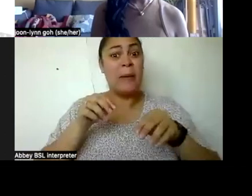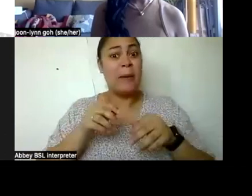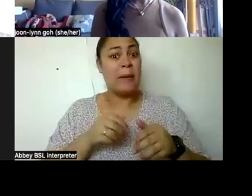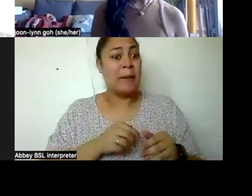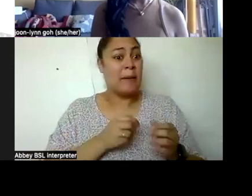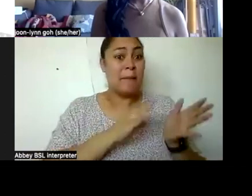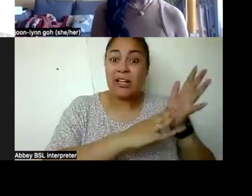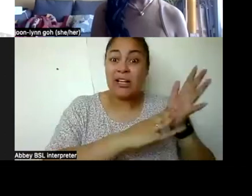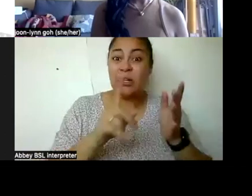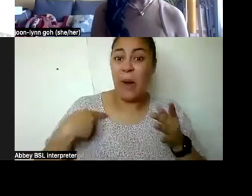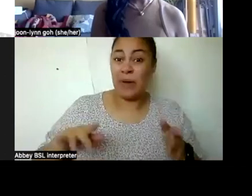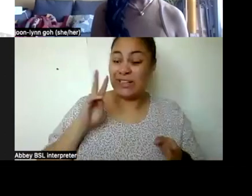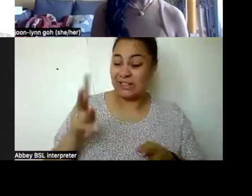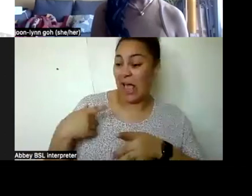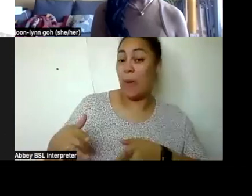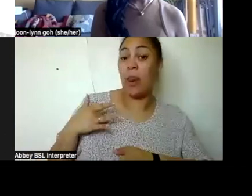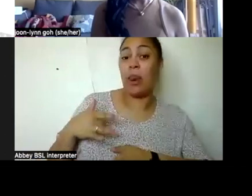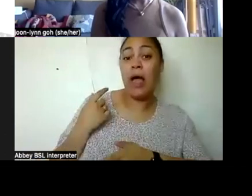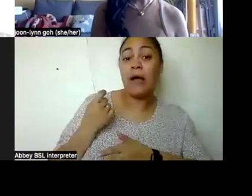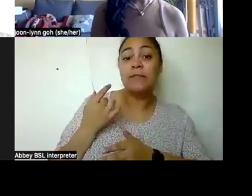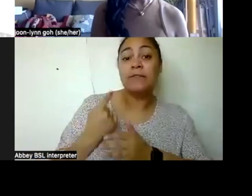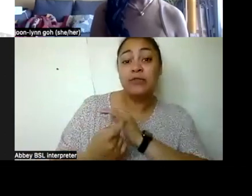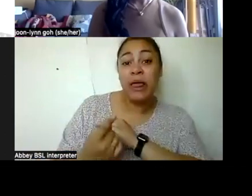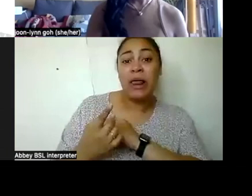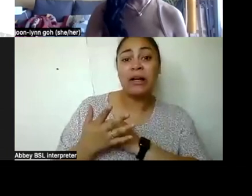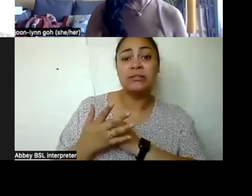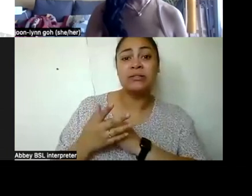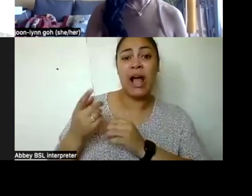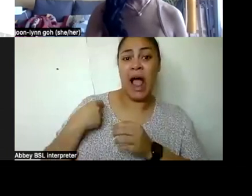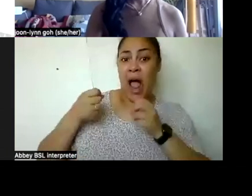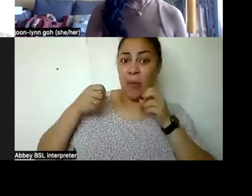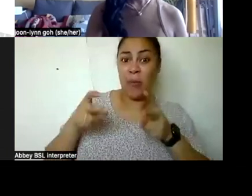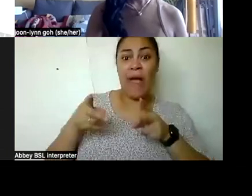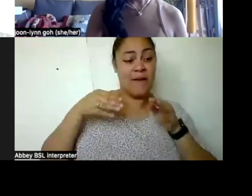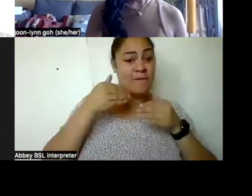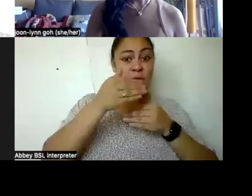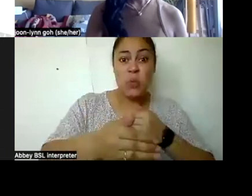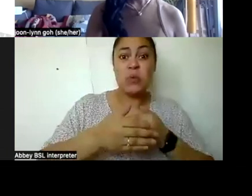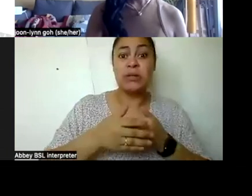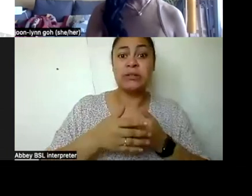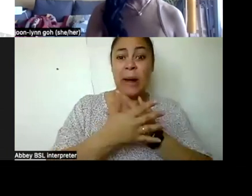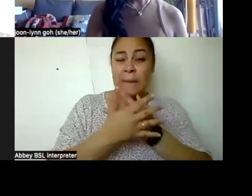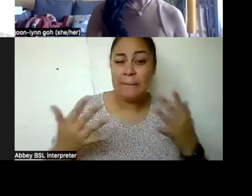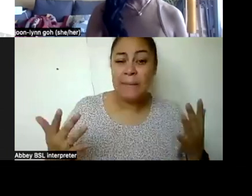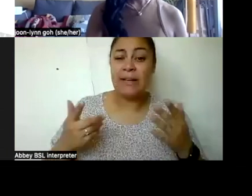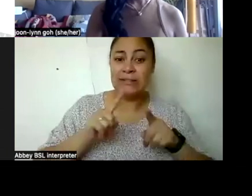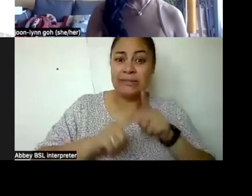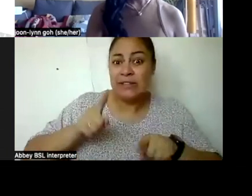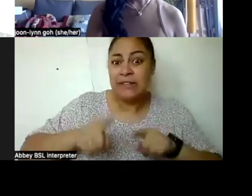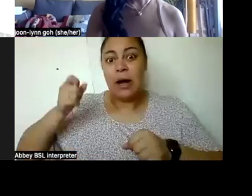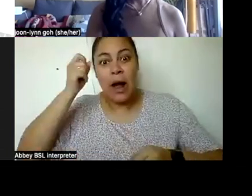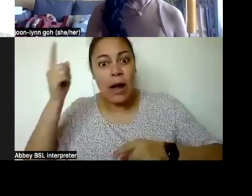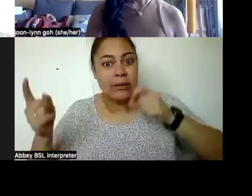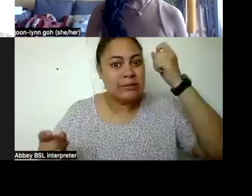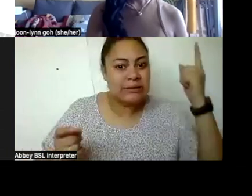life, how we see our way forward, and that many, many different ideas actually are producing